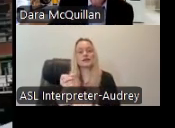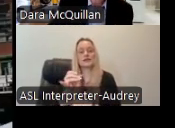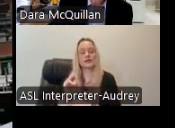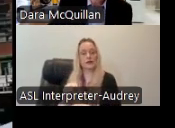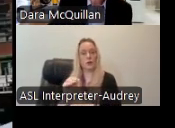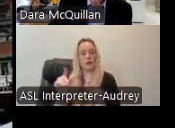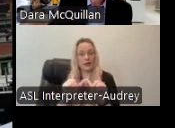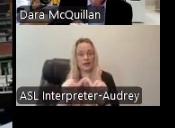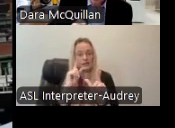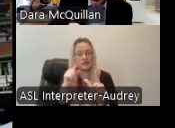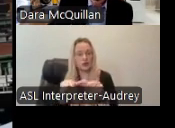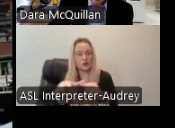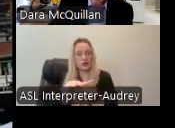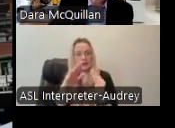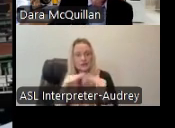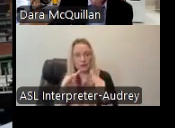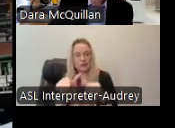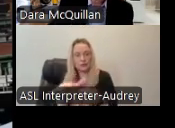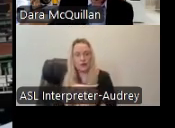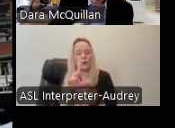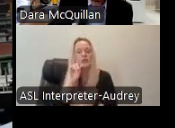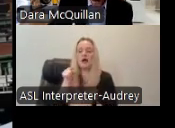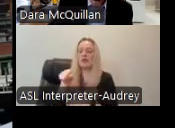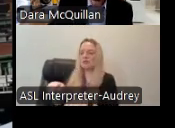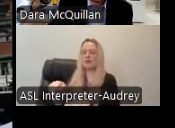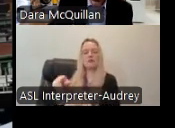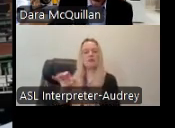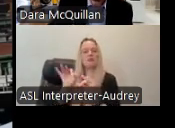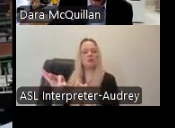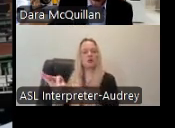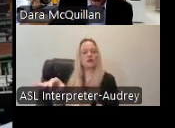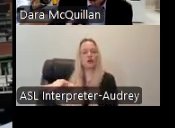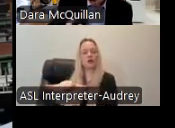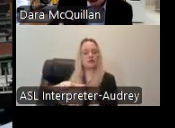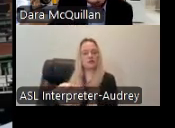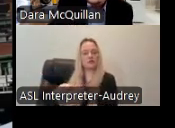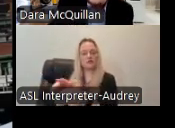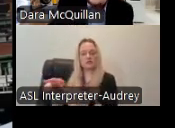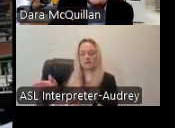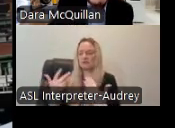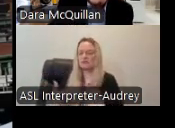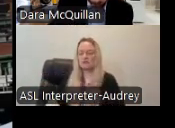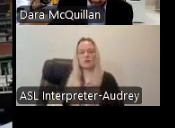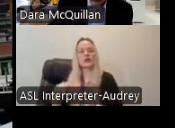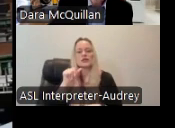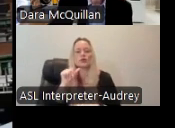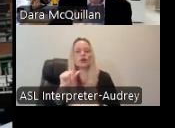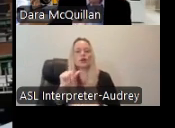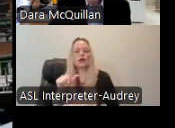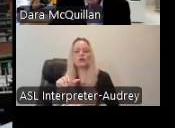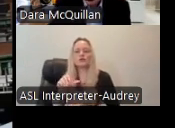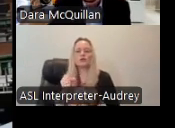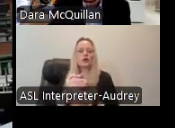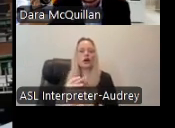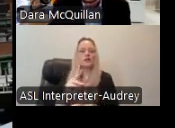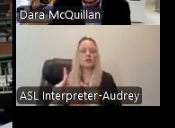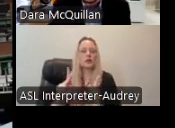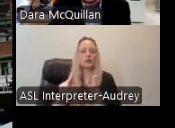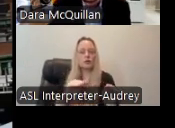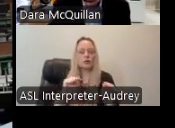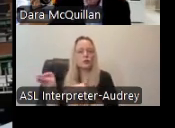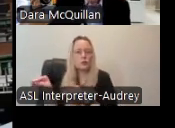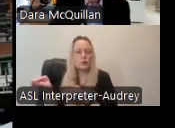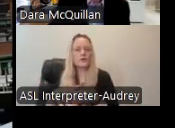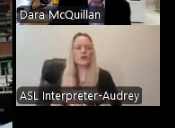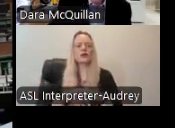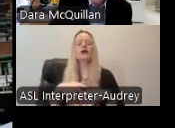an interesting place to put the casino. And the reason for that is we're not displacing anyone. We're not really inconveniencing